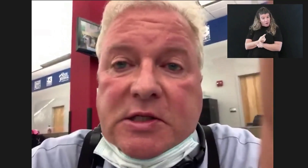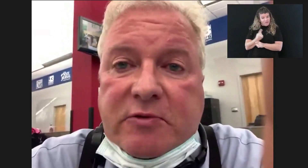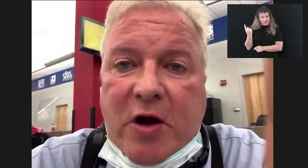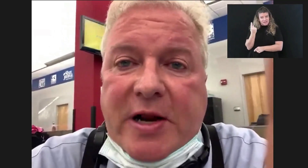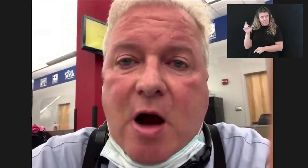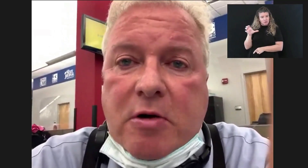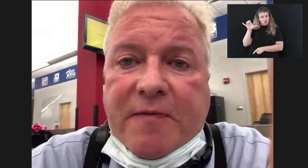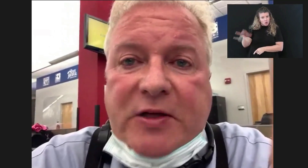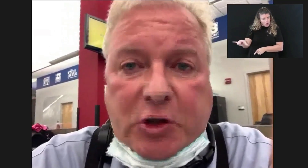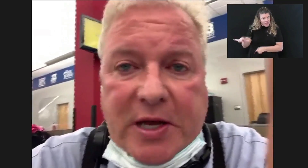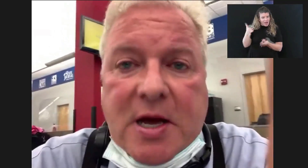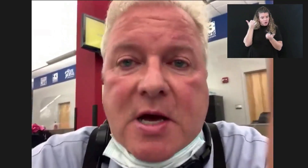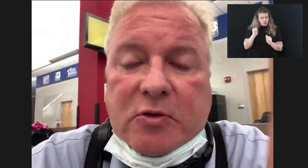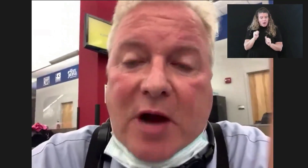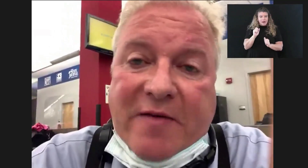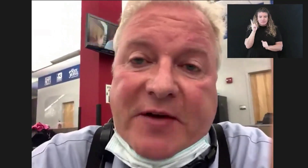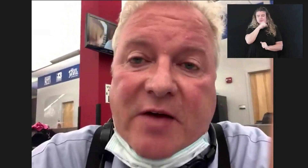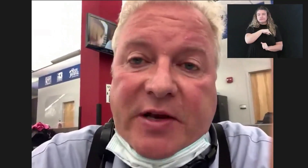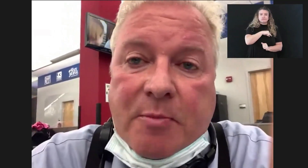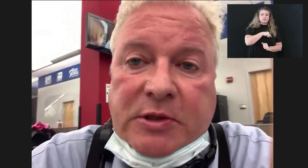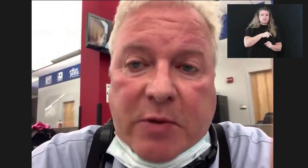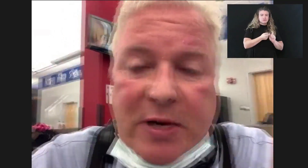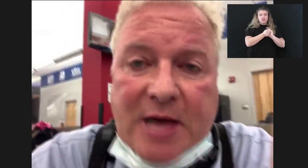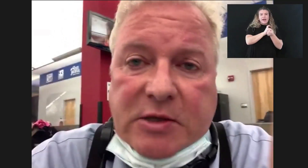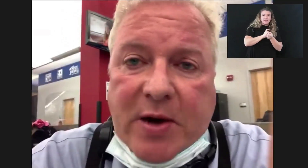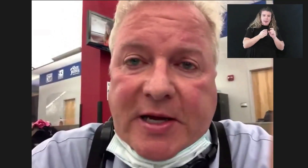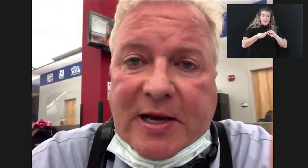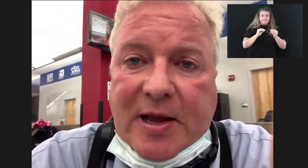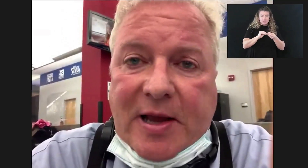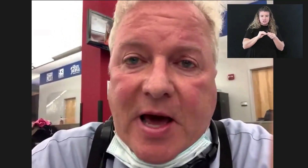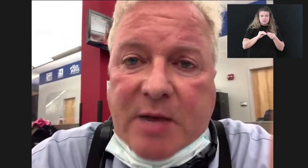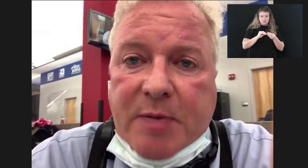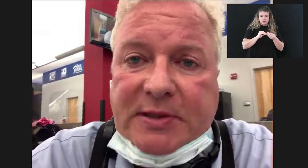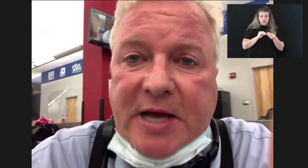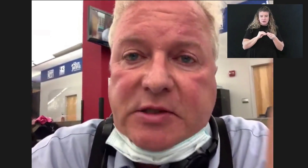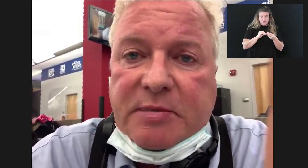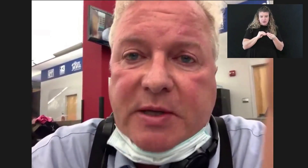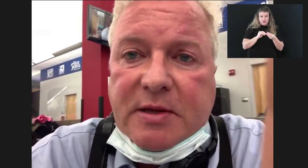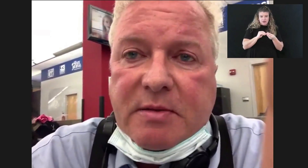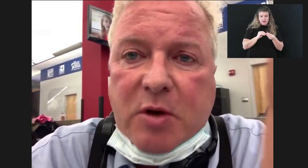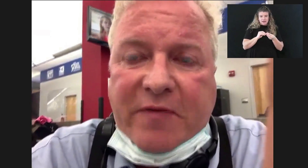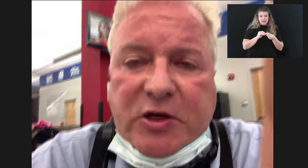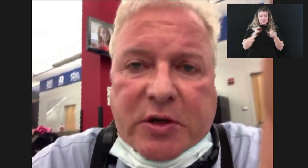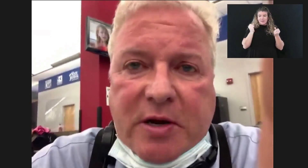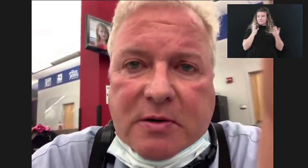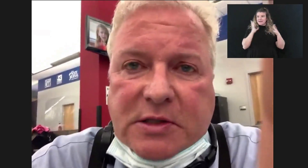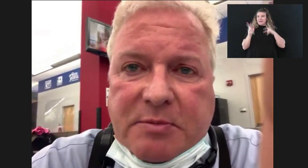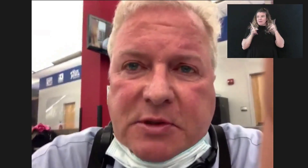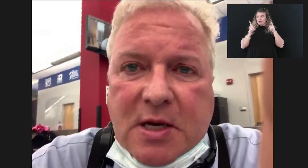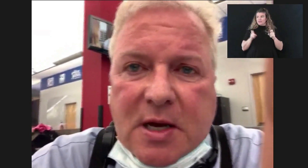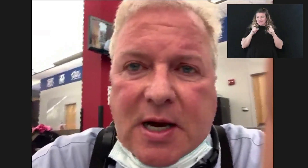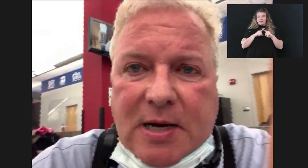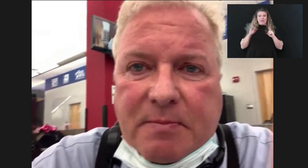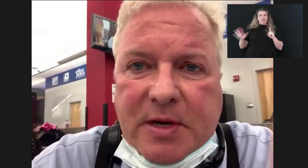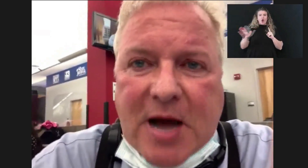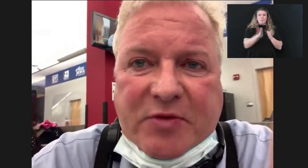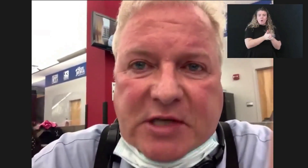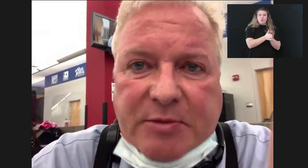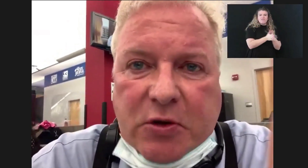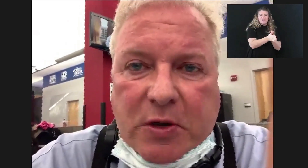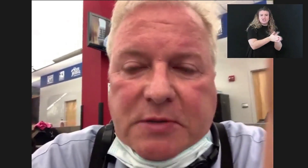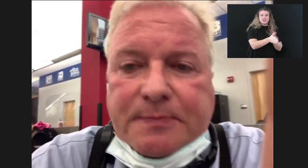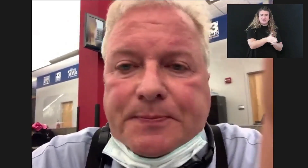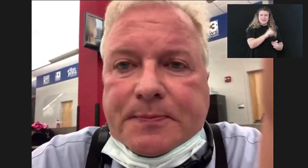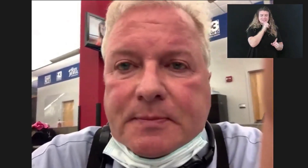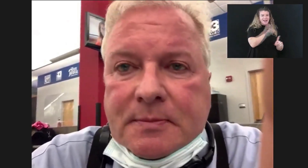doing this to try to artificially drive down the numbers? I realize you want to get a lot of people tested, but the motivation here seems not the